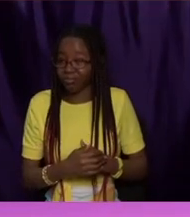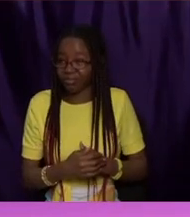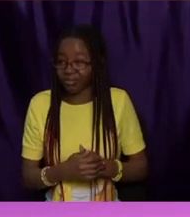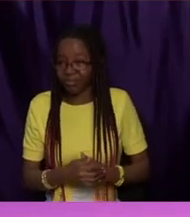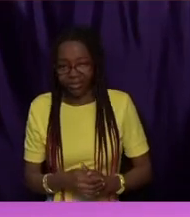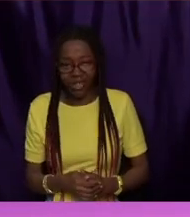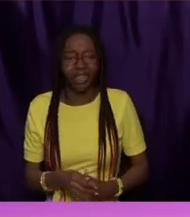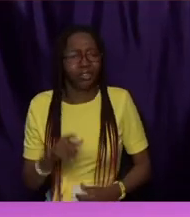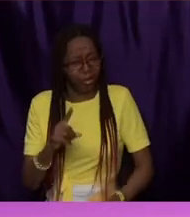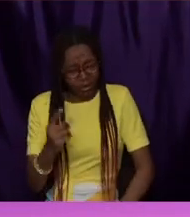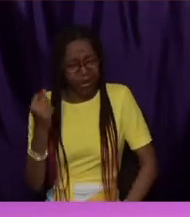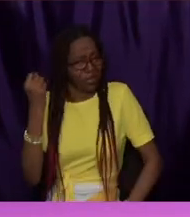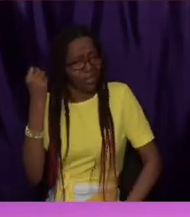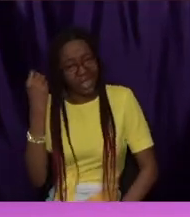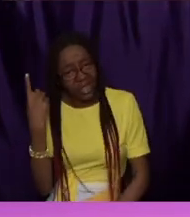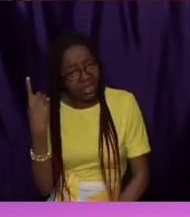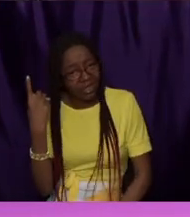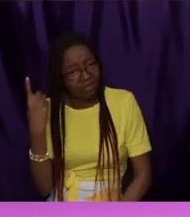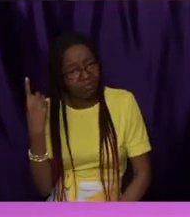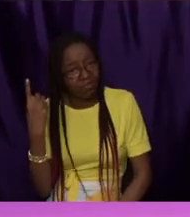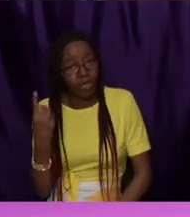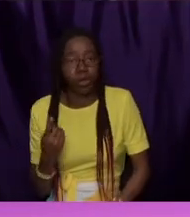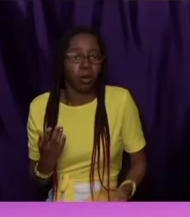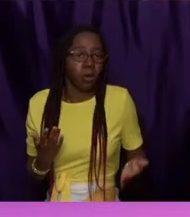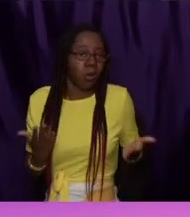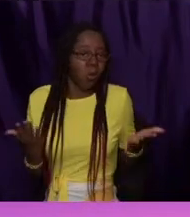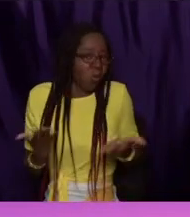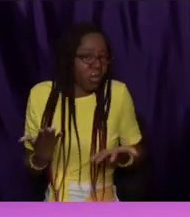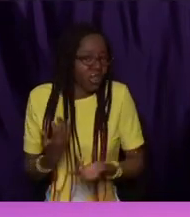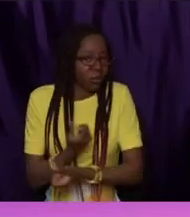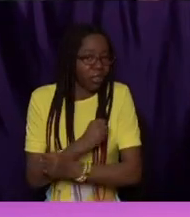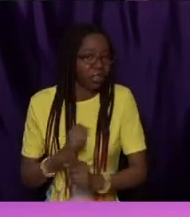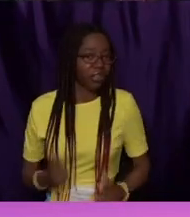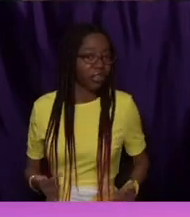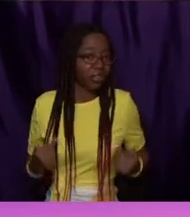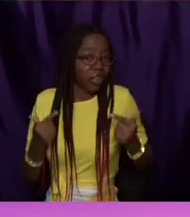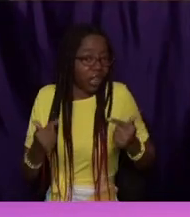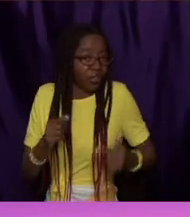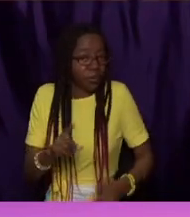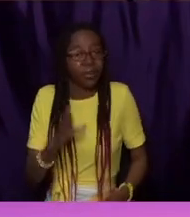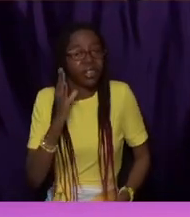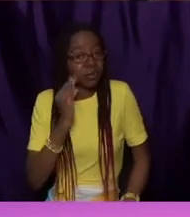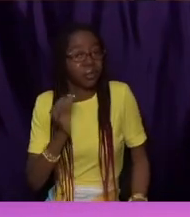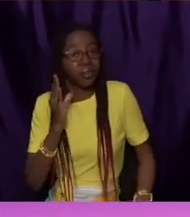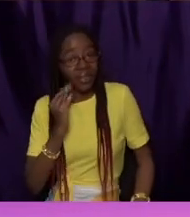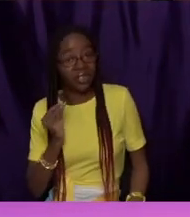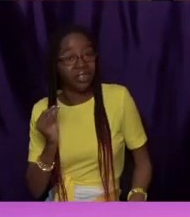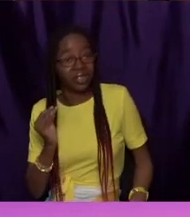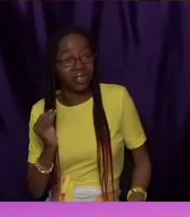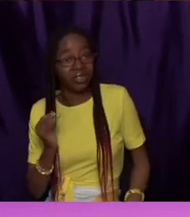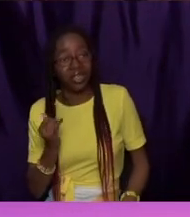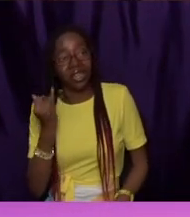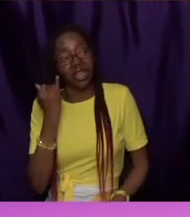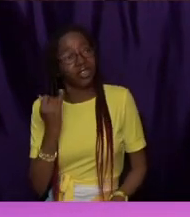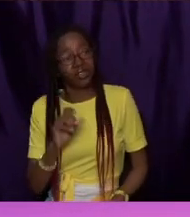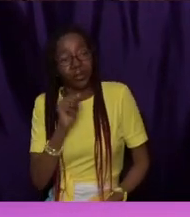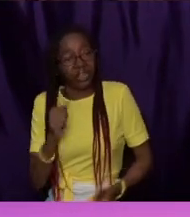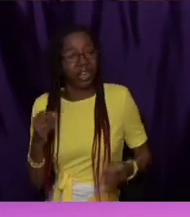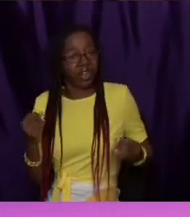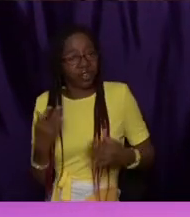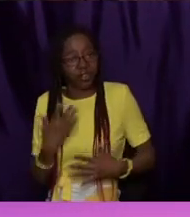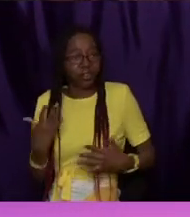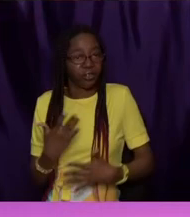Do you realize what type of love life you would have if you weren't afraid to